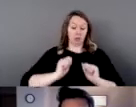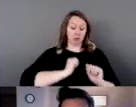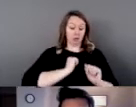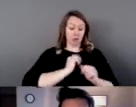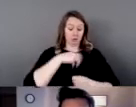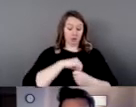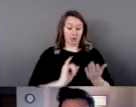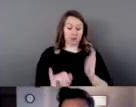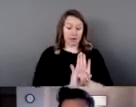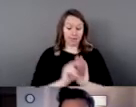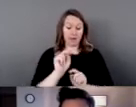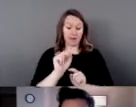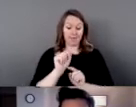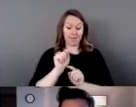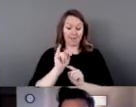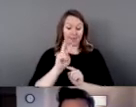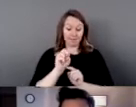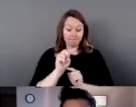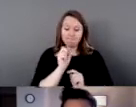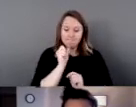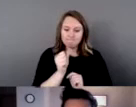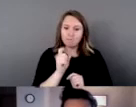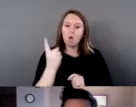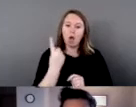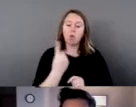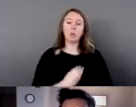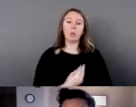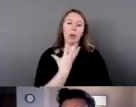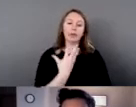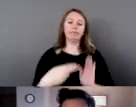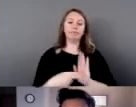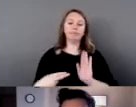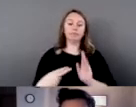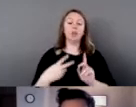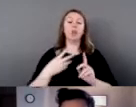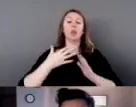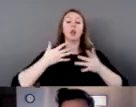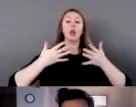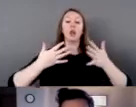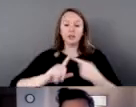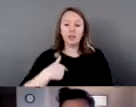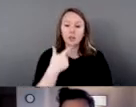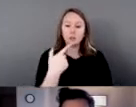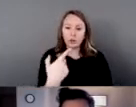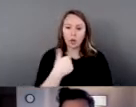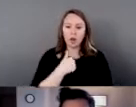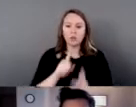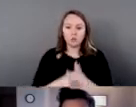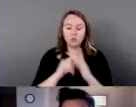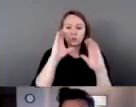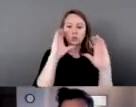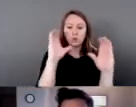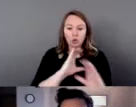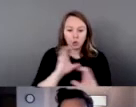white. It wasn't until I was 21 when I actually started working for the Oneida tribe. And there I was